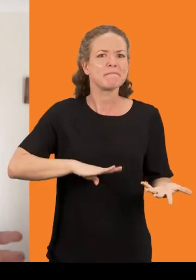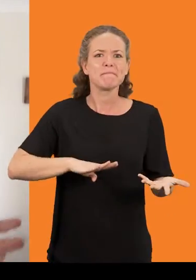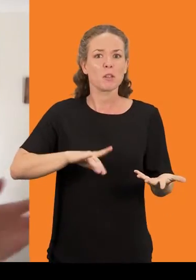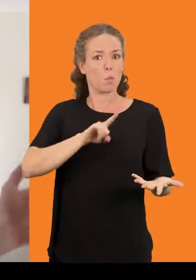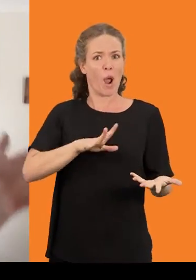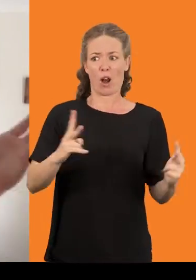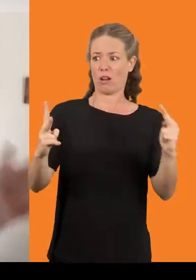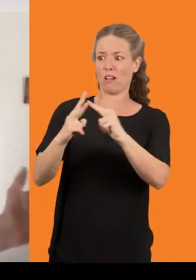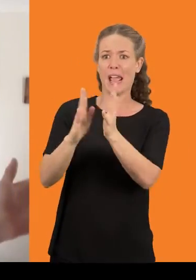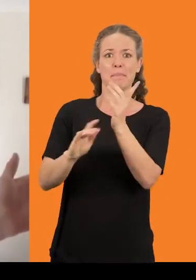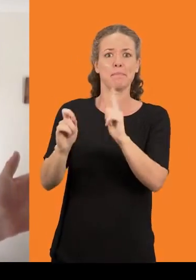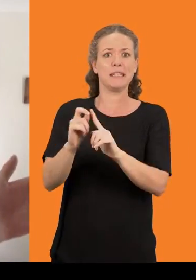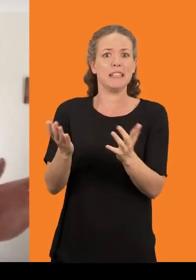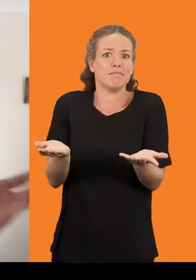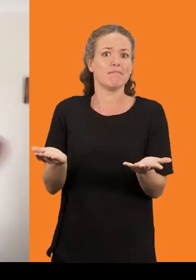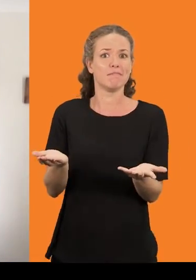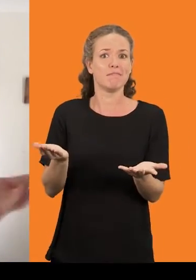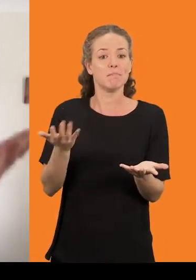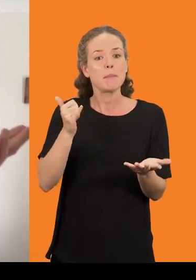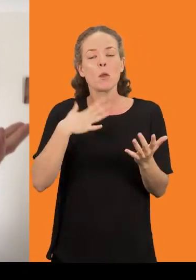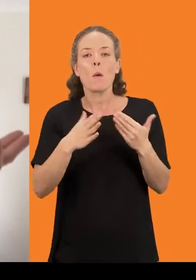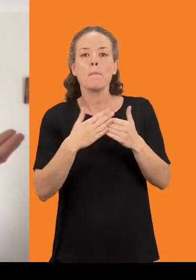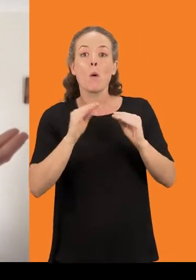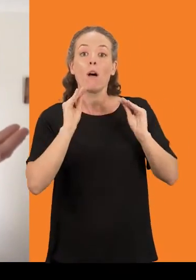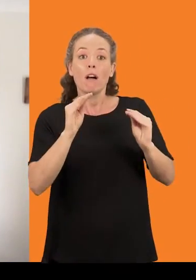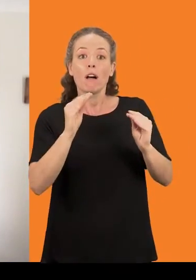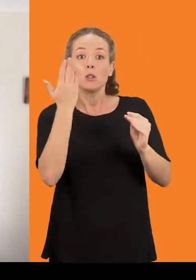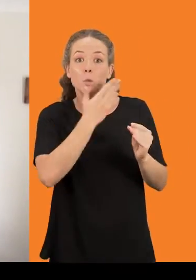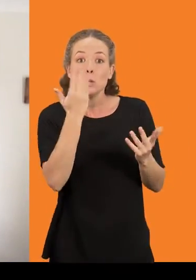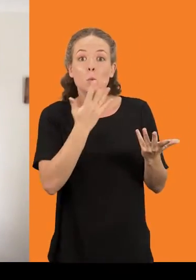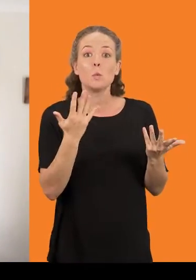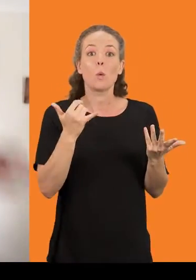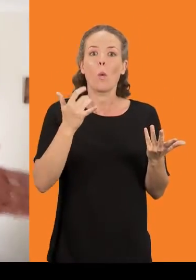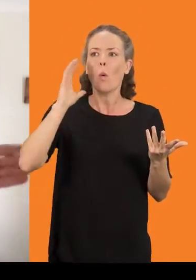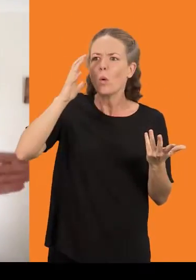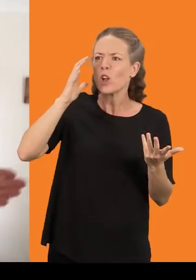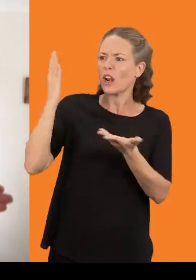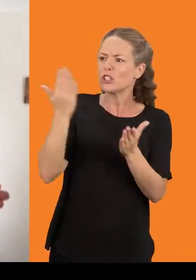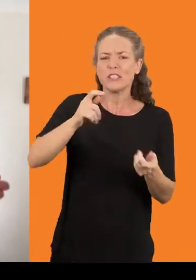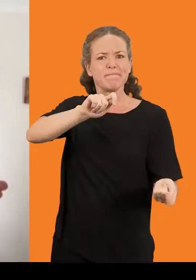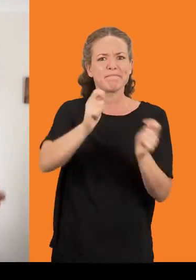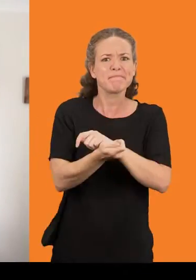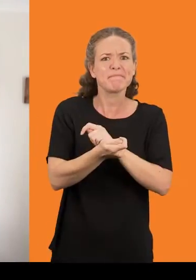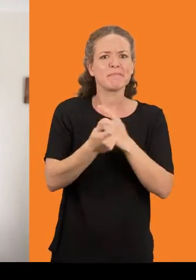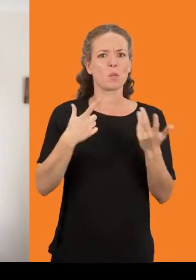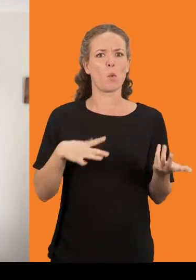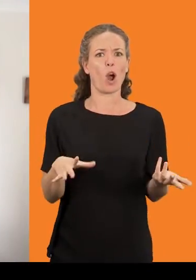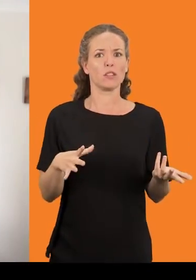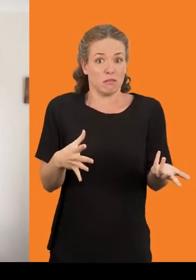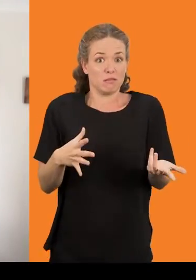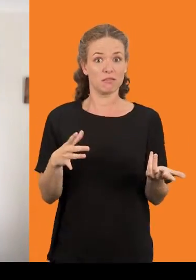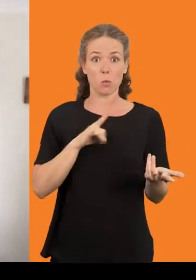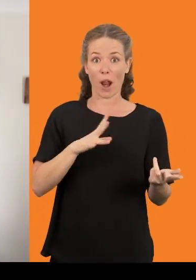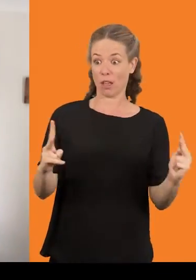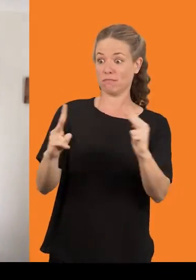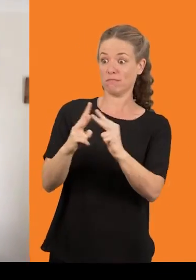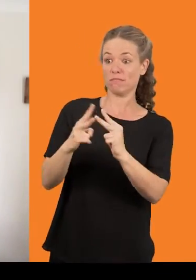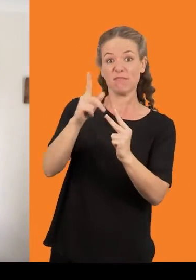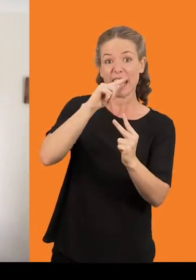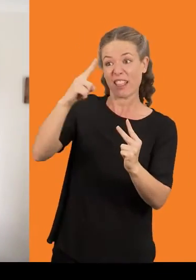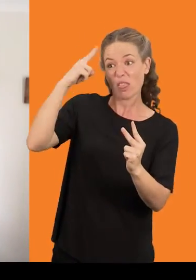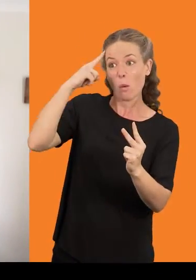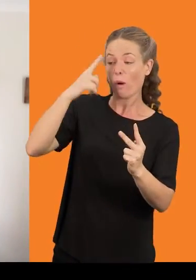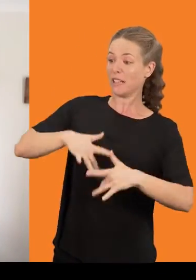local area or on a national level, then why not get in touch with your MP? Perhaps you want to see more British Sign Language lessons in school, or perhaps you want to see something change